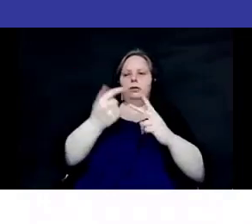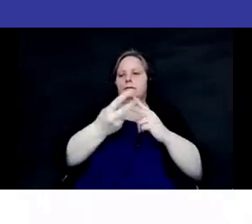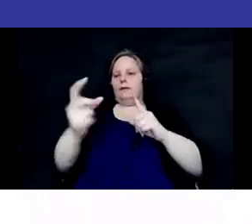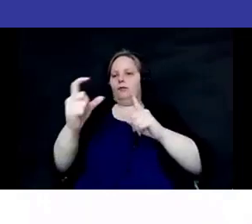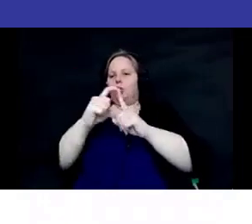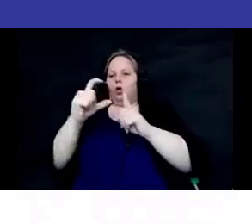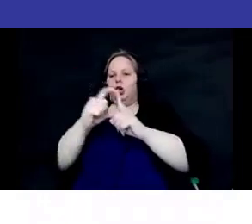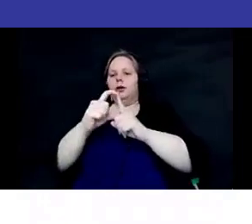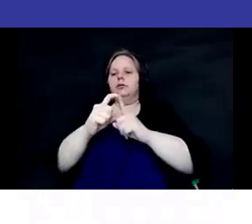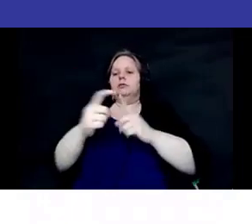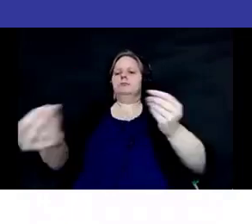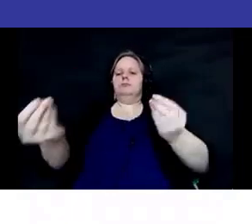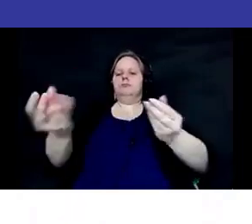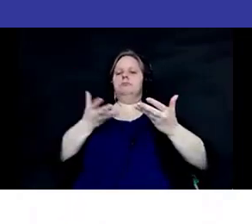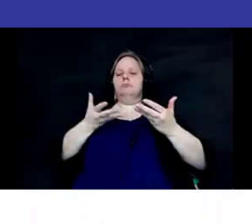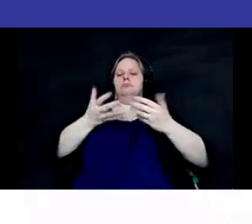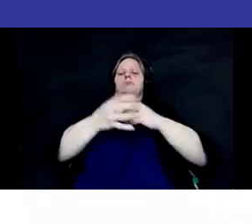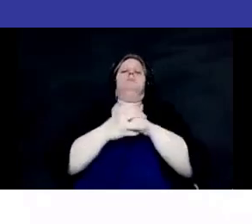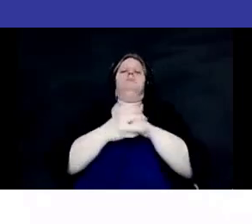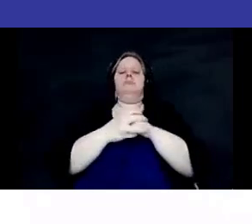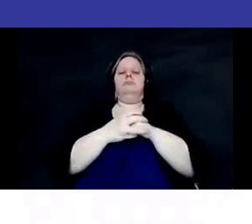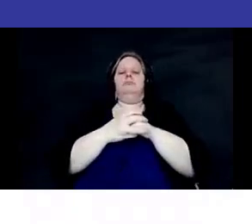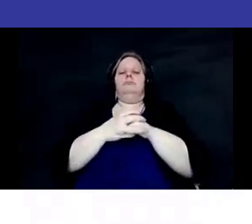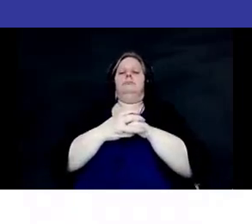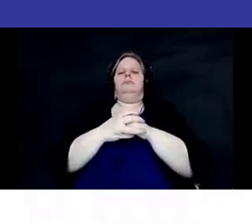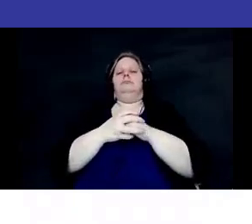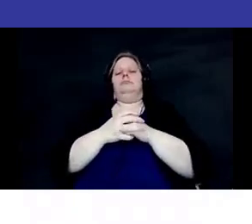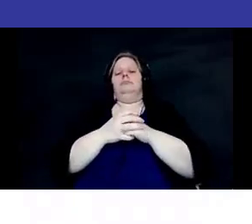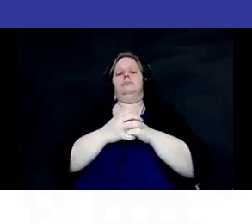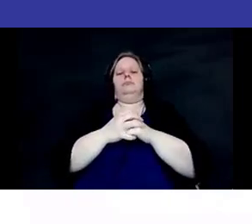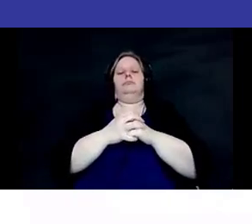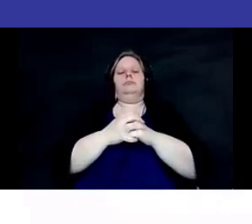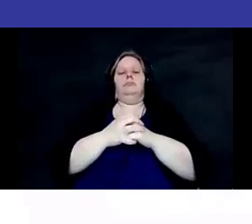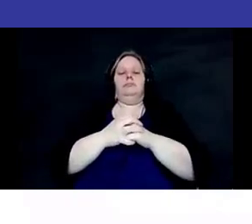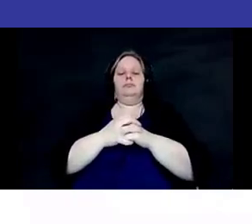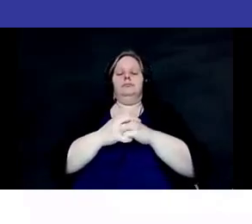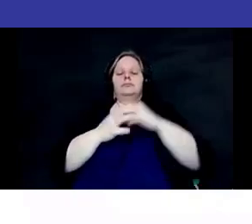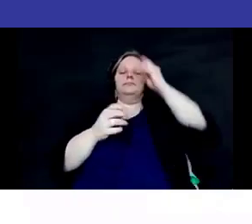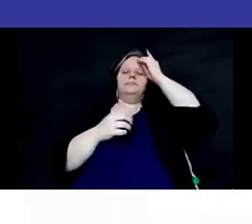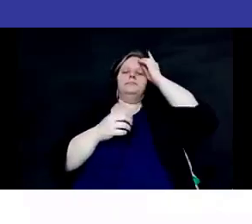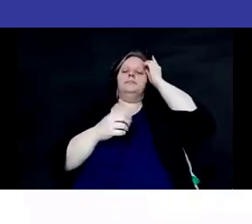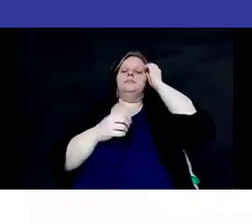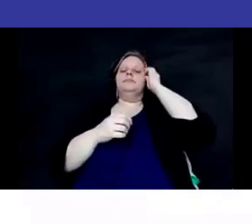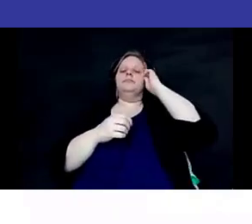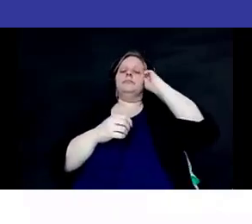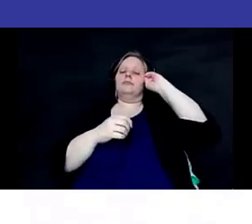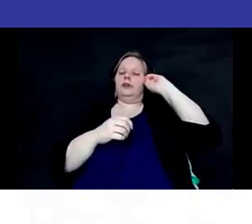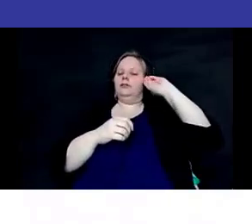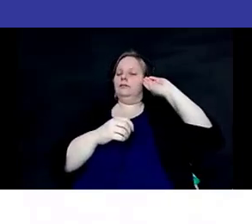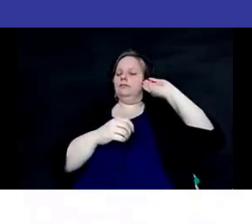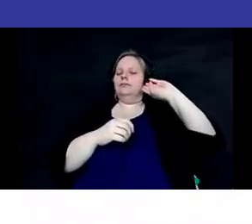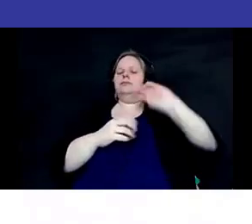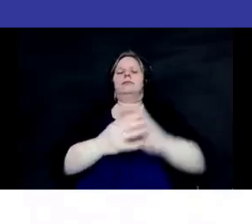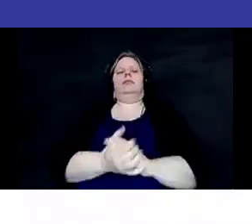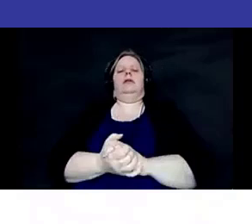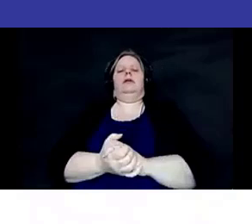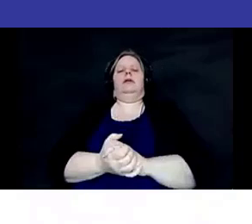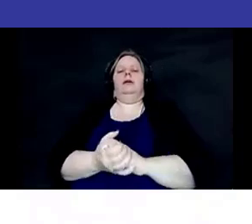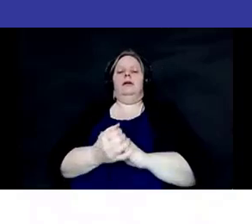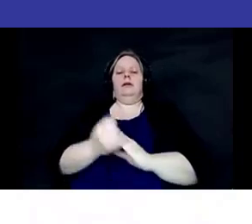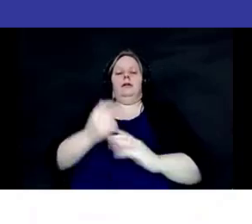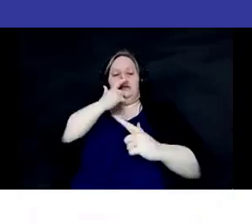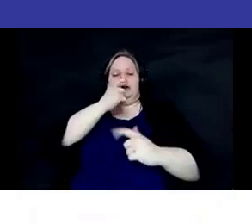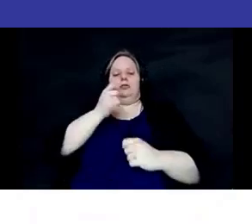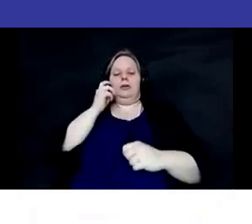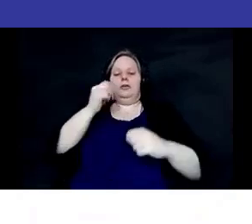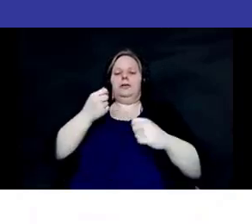to hand it over to Anita Castro. Thank you, Danielle. And it's interesting to see the words coming in. So take a peek at that